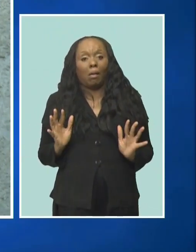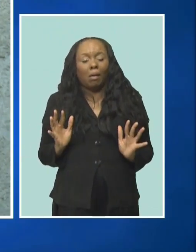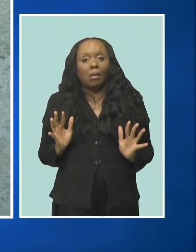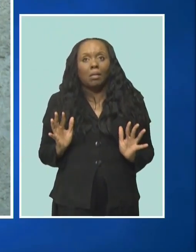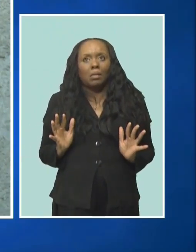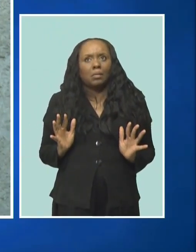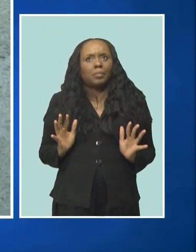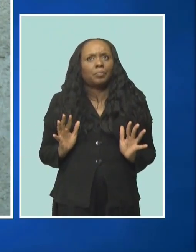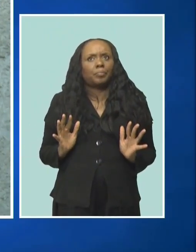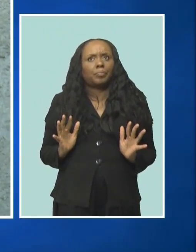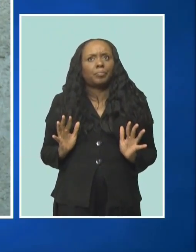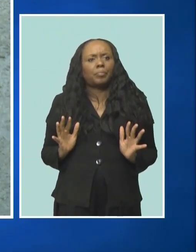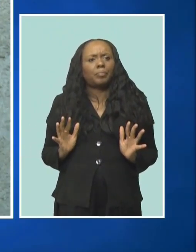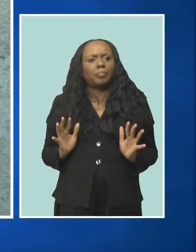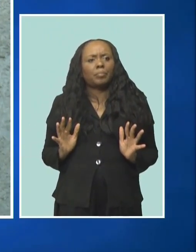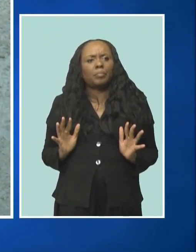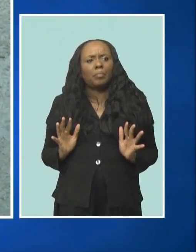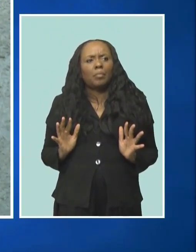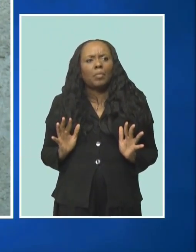of crime,